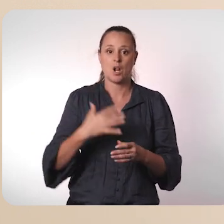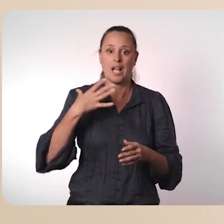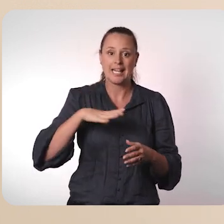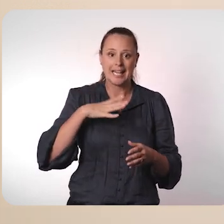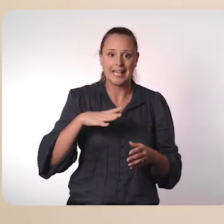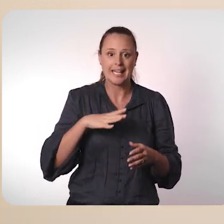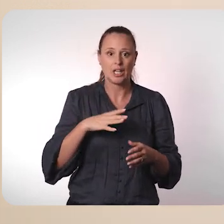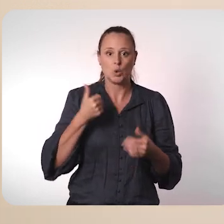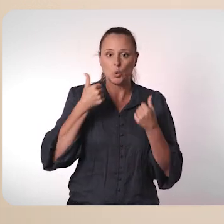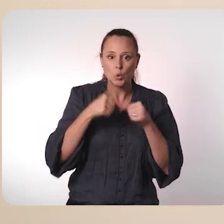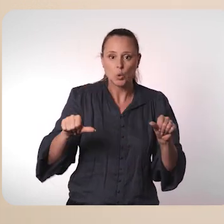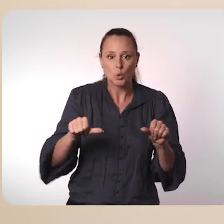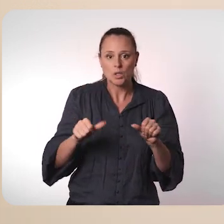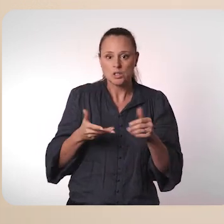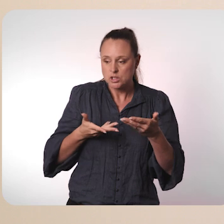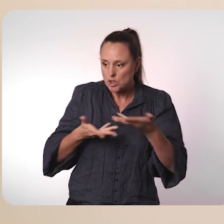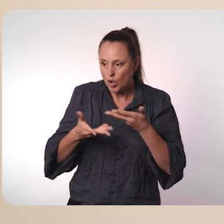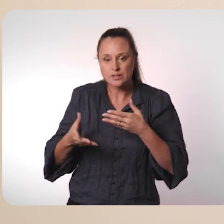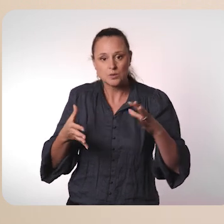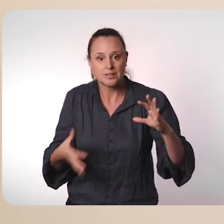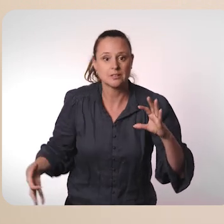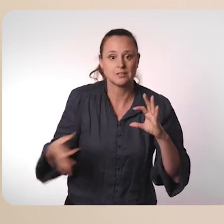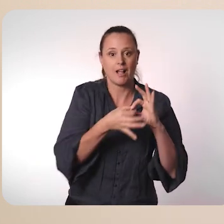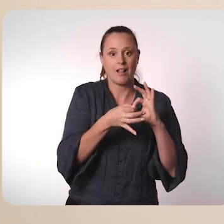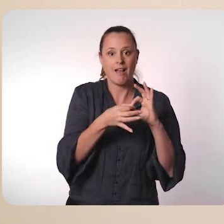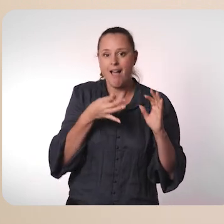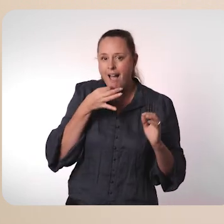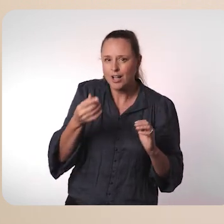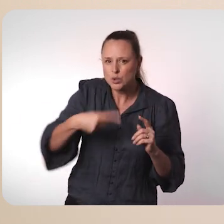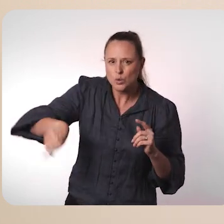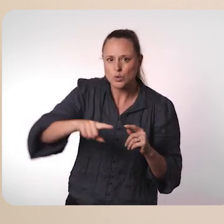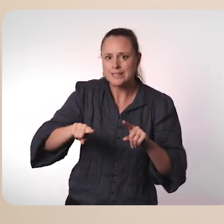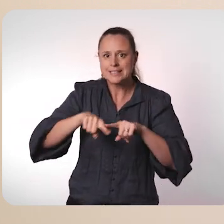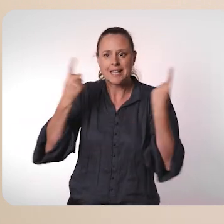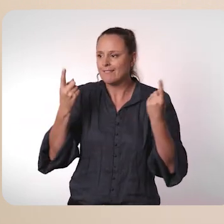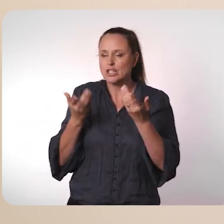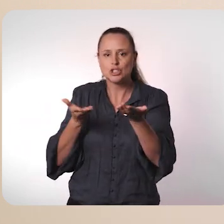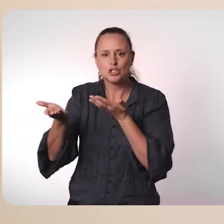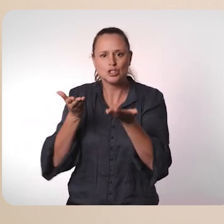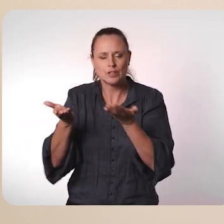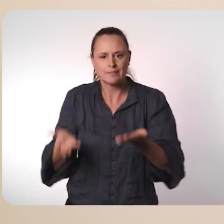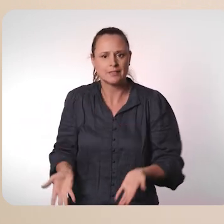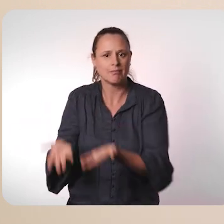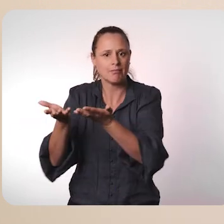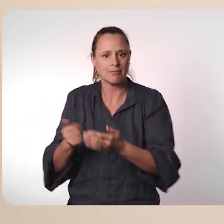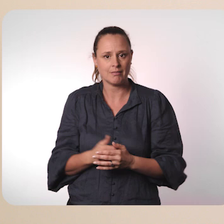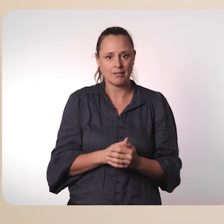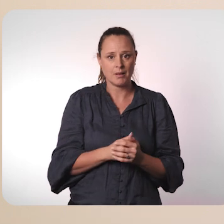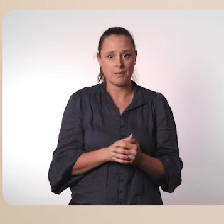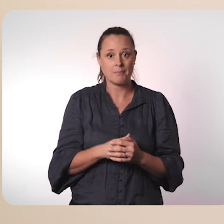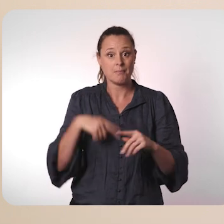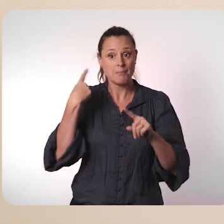the person, or that the responsibility in terms of that person's access needs doesn't always have to sit with the person